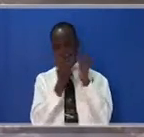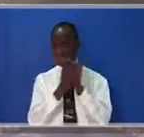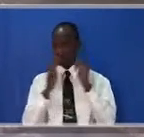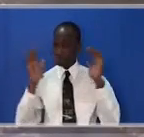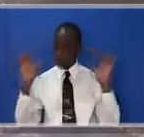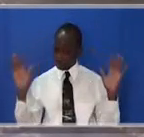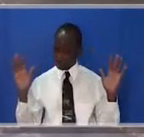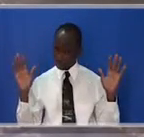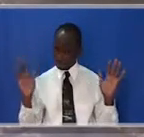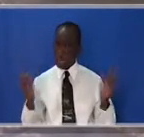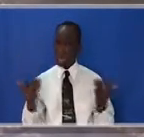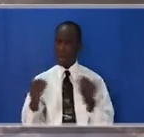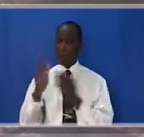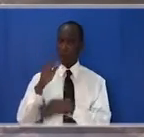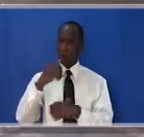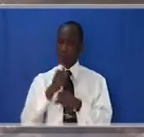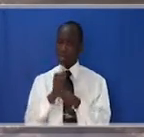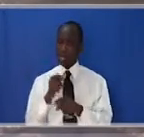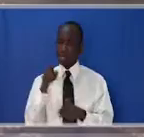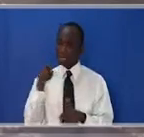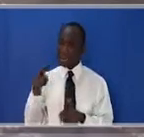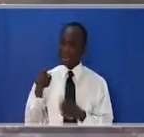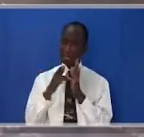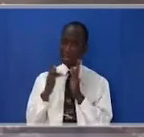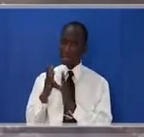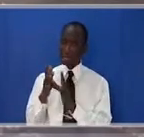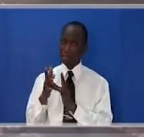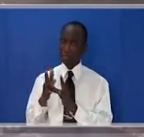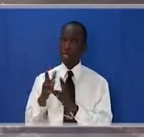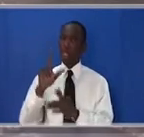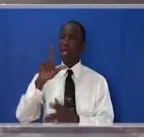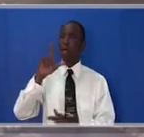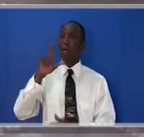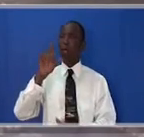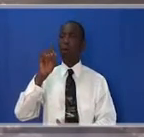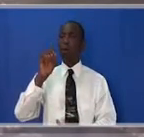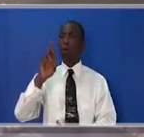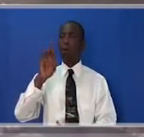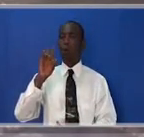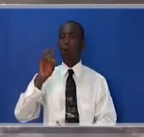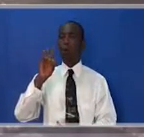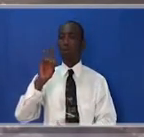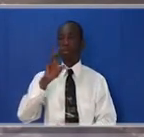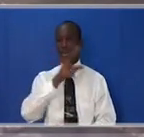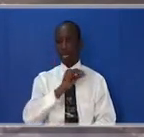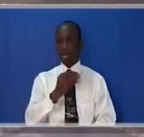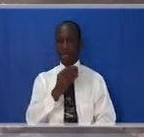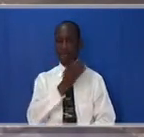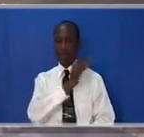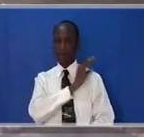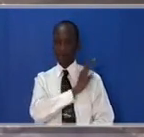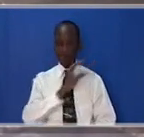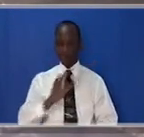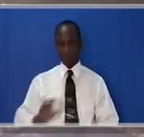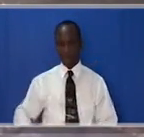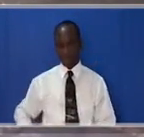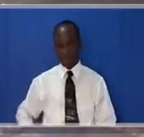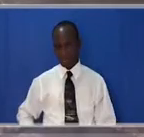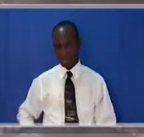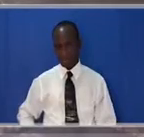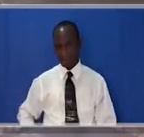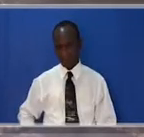crucified, both Lord and Christ. God has made the same Jesus that